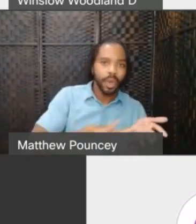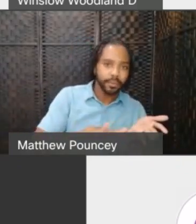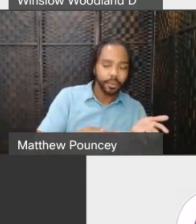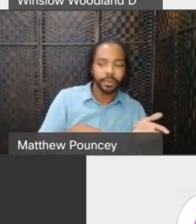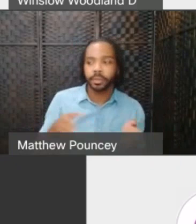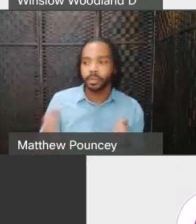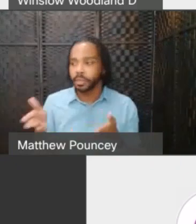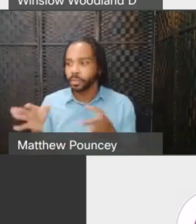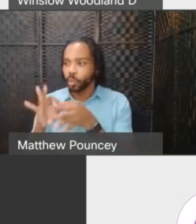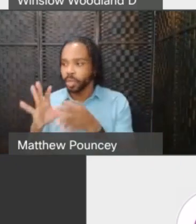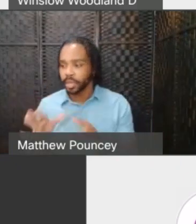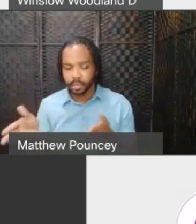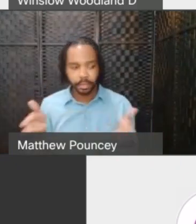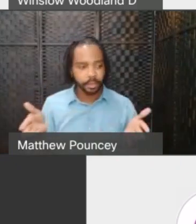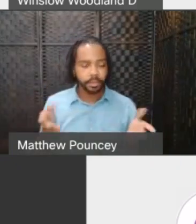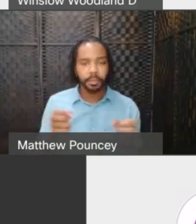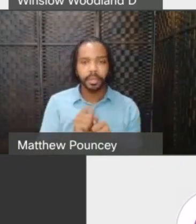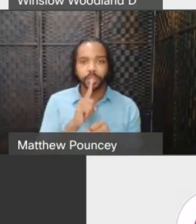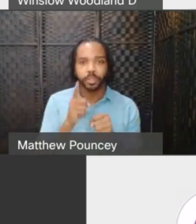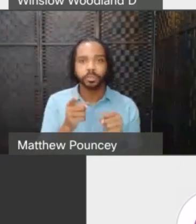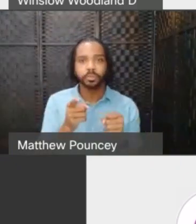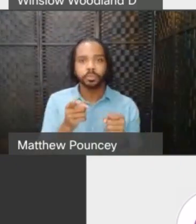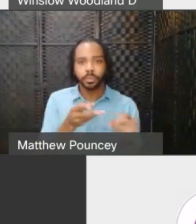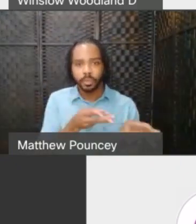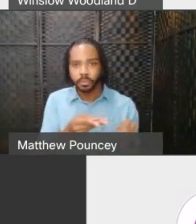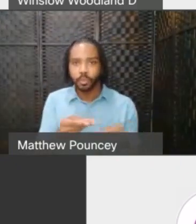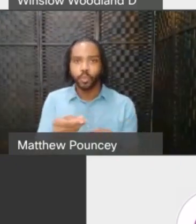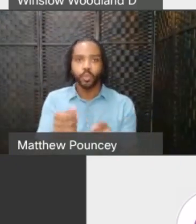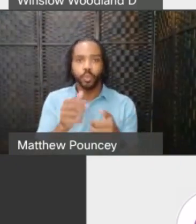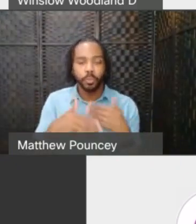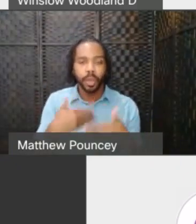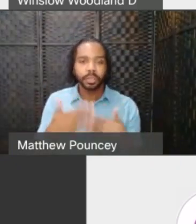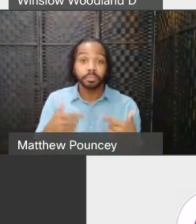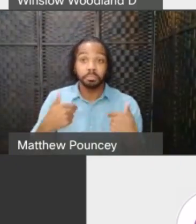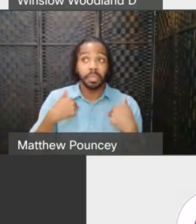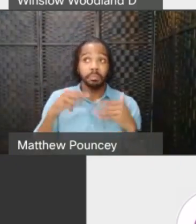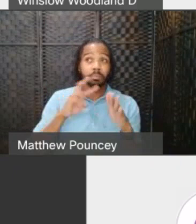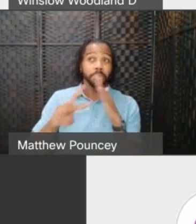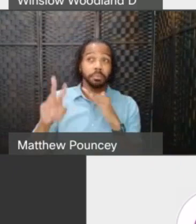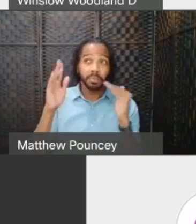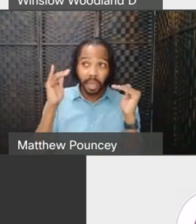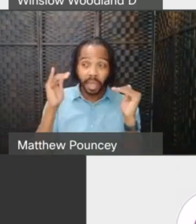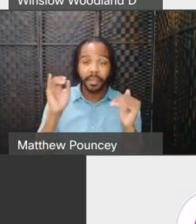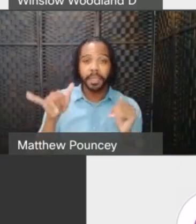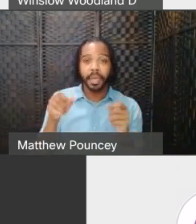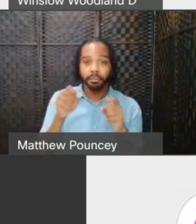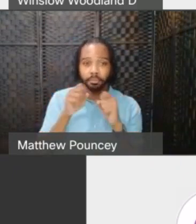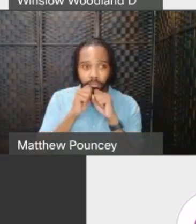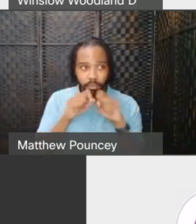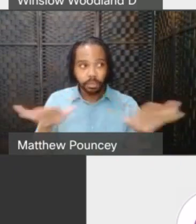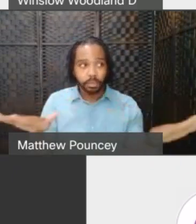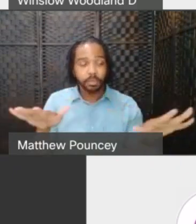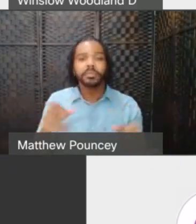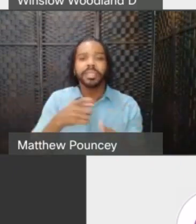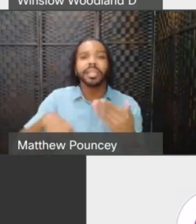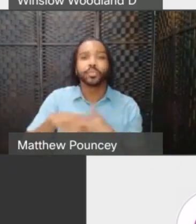a smooth process with those. And so I expect the transmittal will go out next week